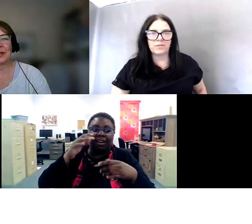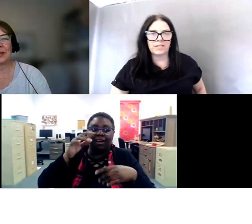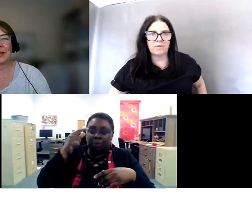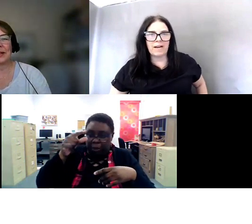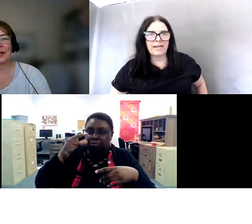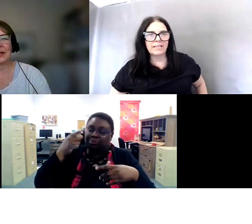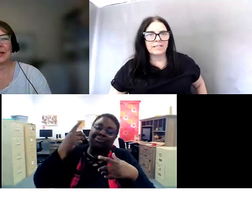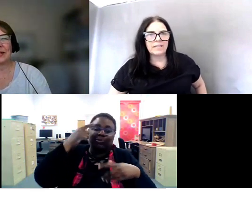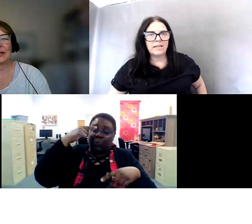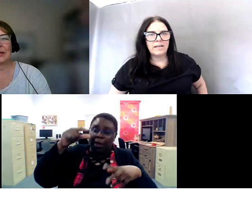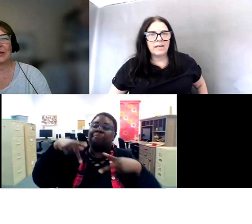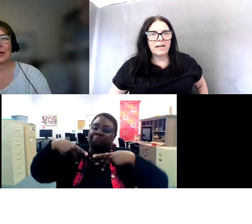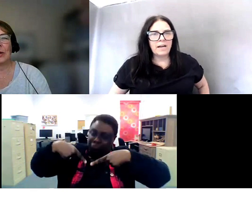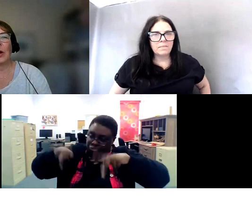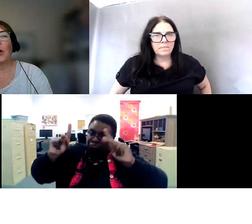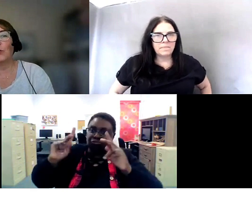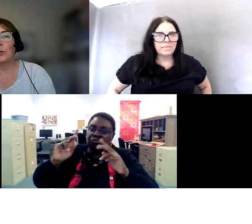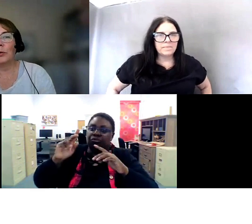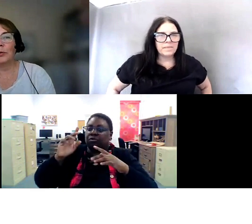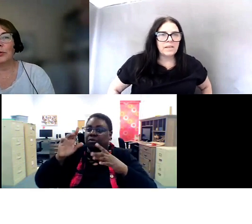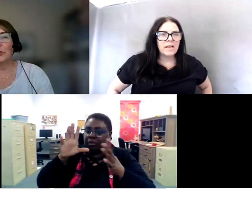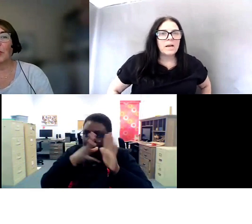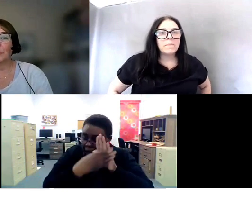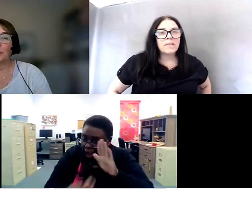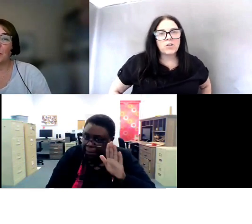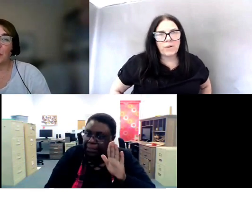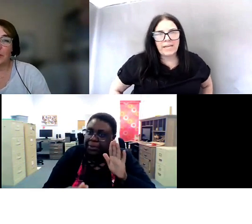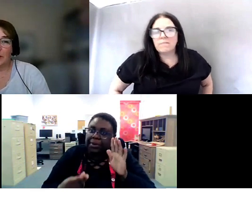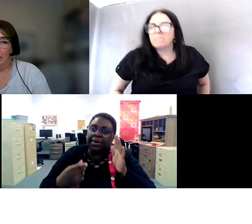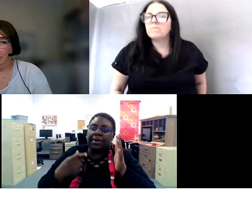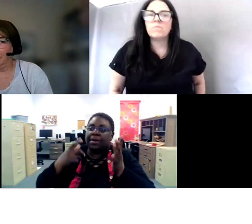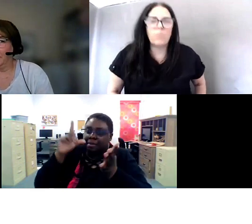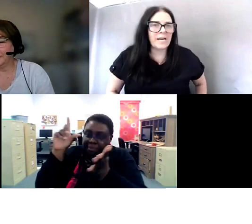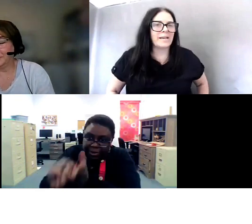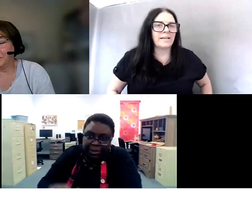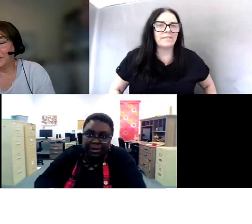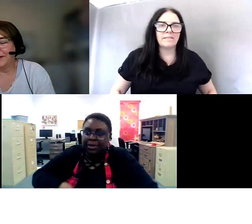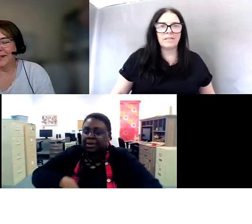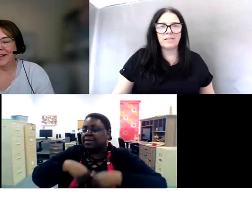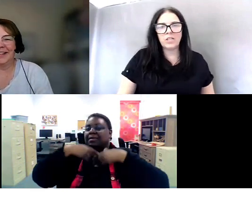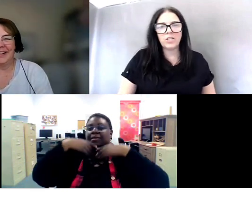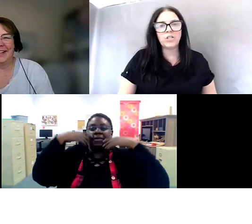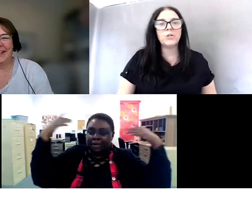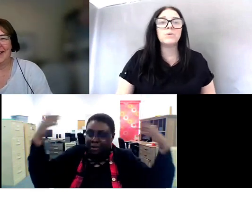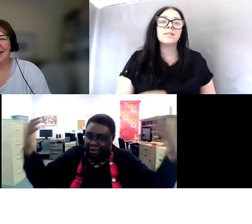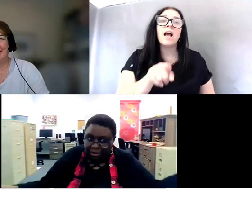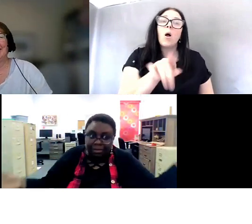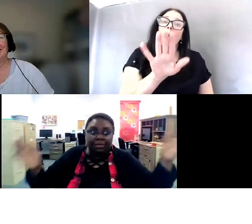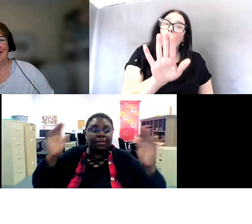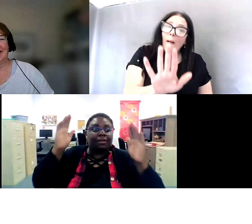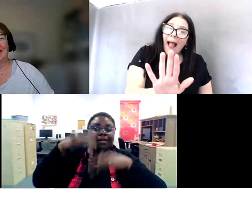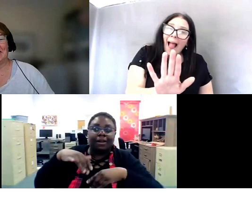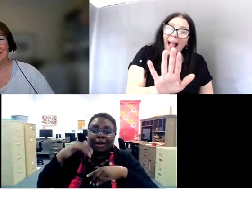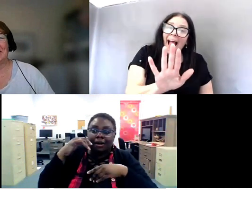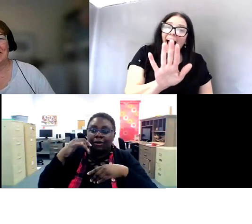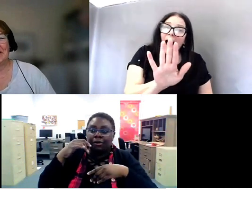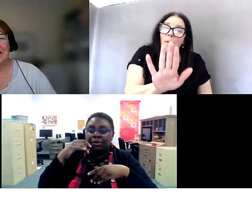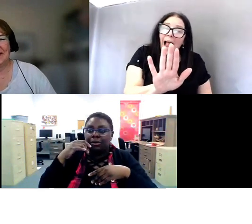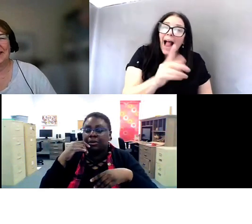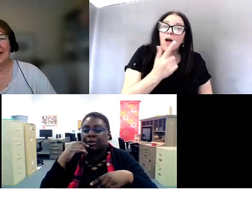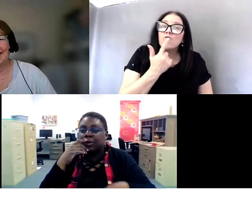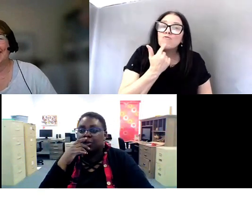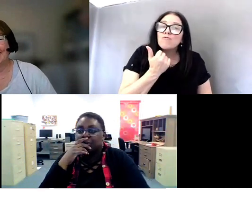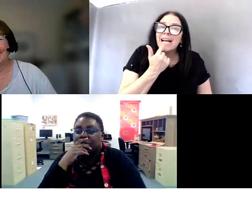to use it, right? right. But the Sort green of. we Sort. can use. Yeah.